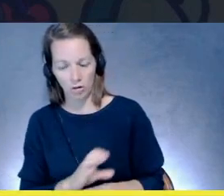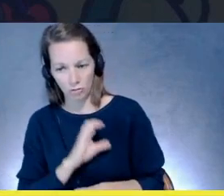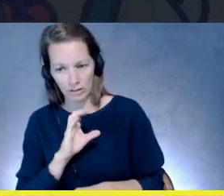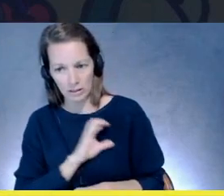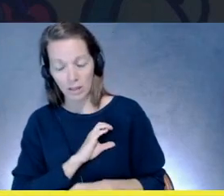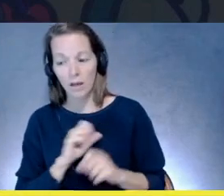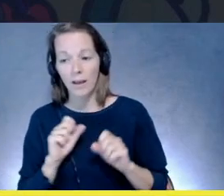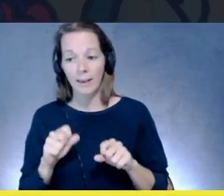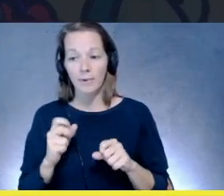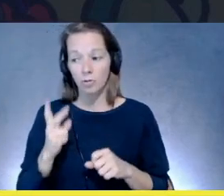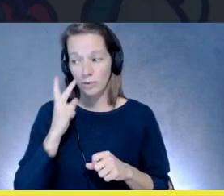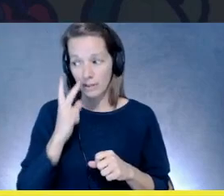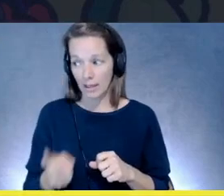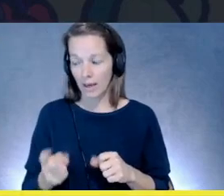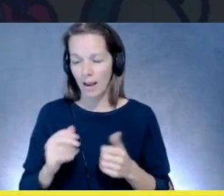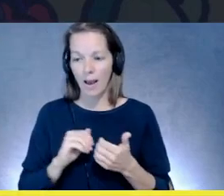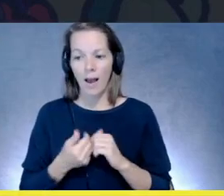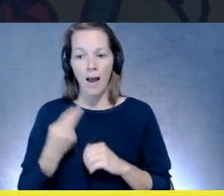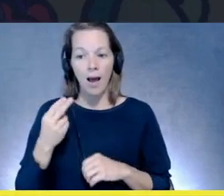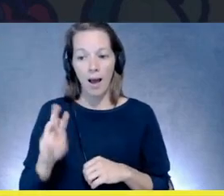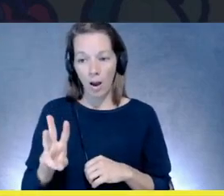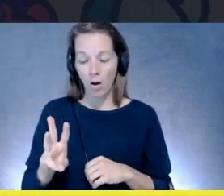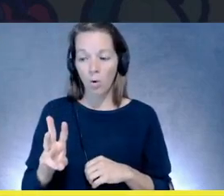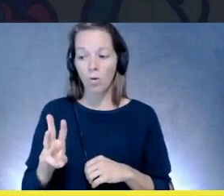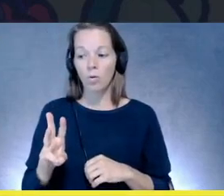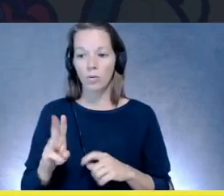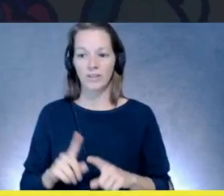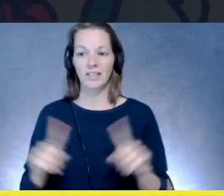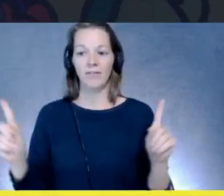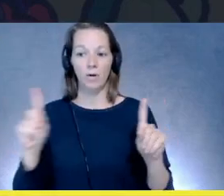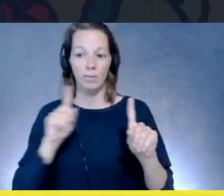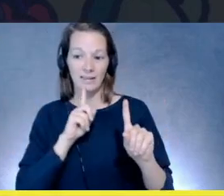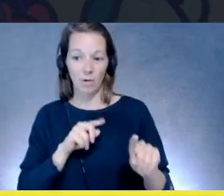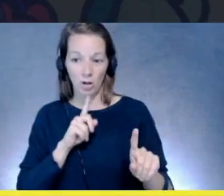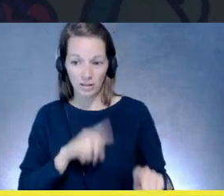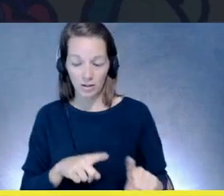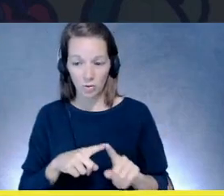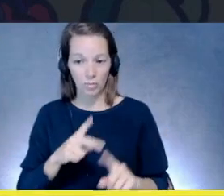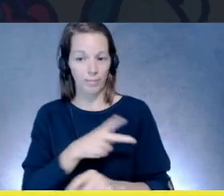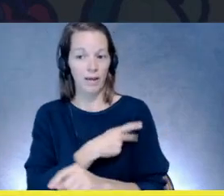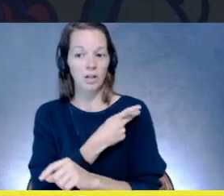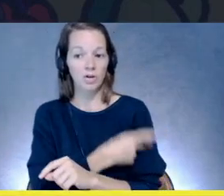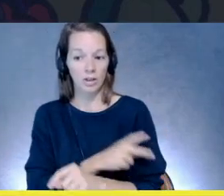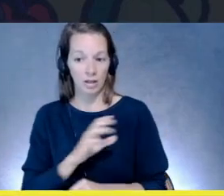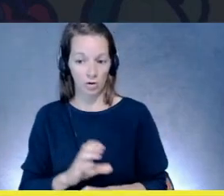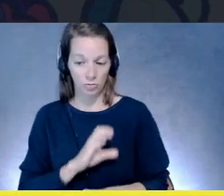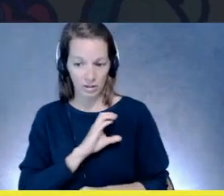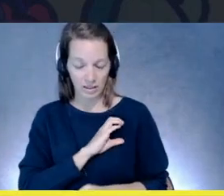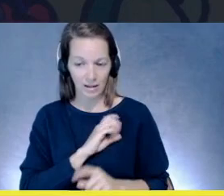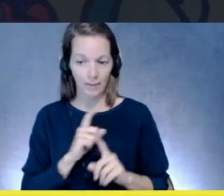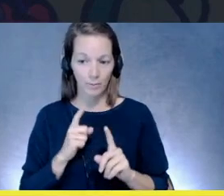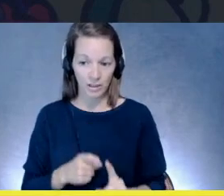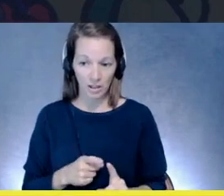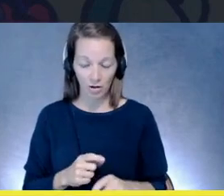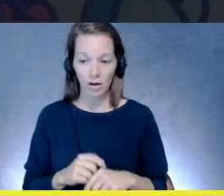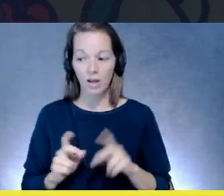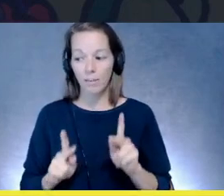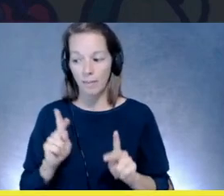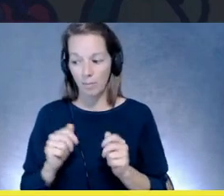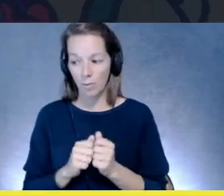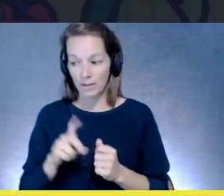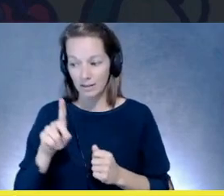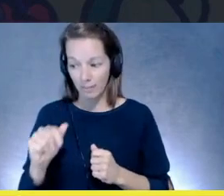see how different responses to patient characteristics, in particular, people with